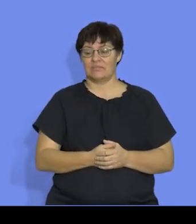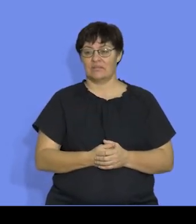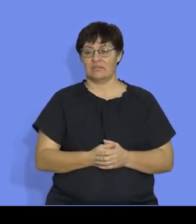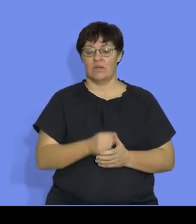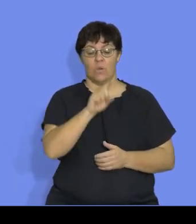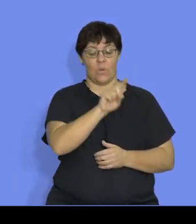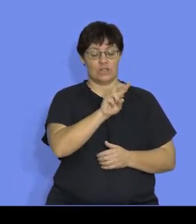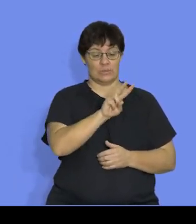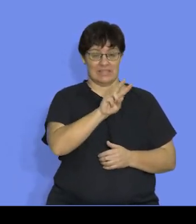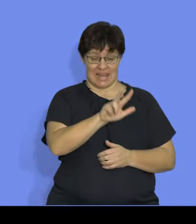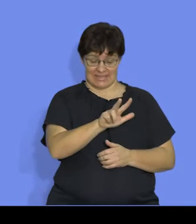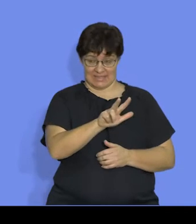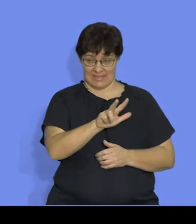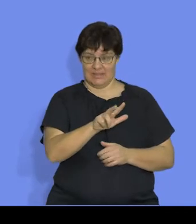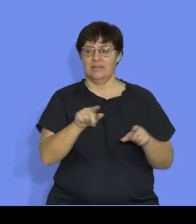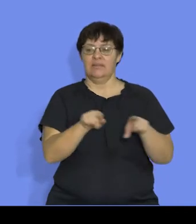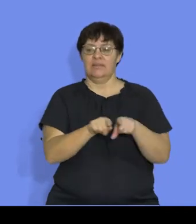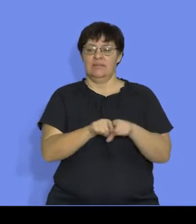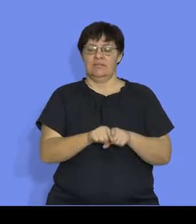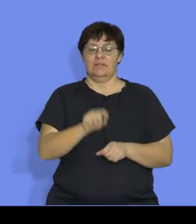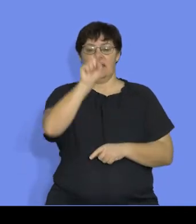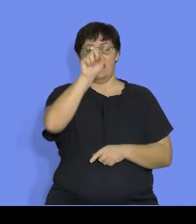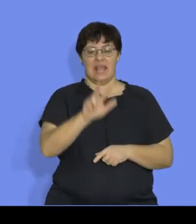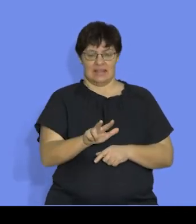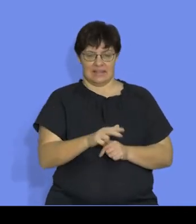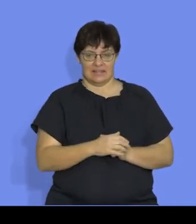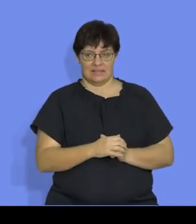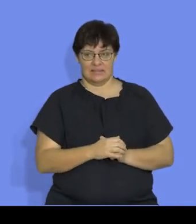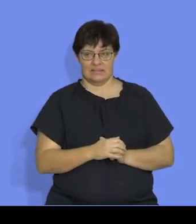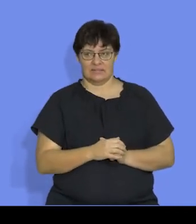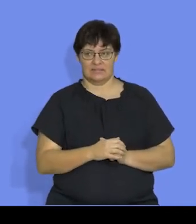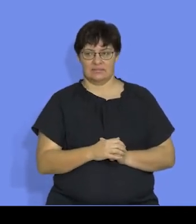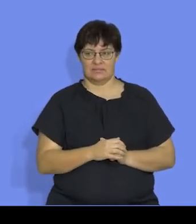have 128 is equal to an eighth